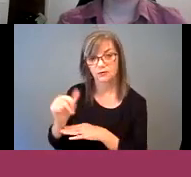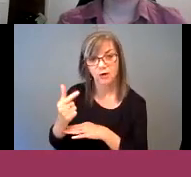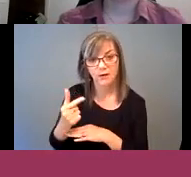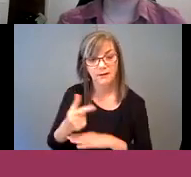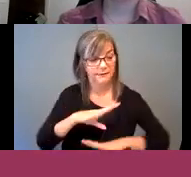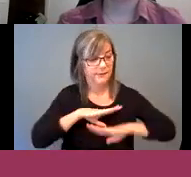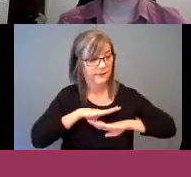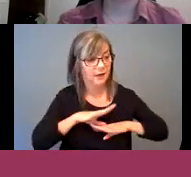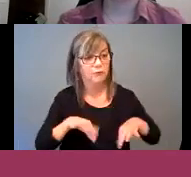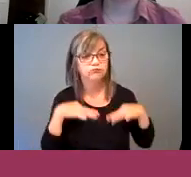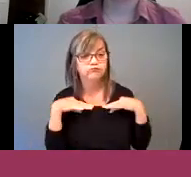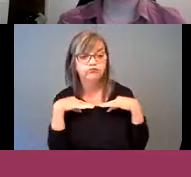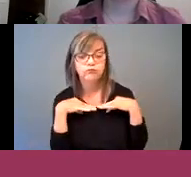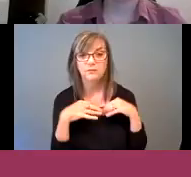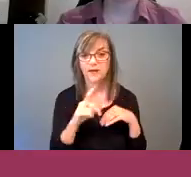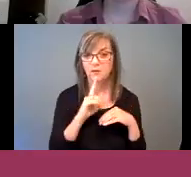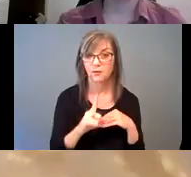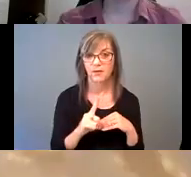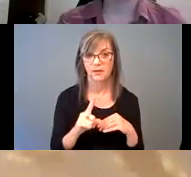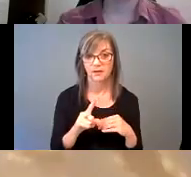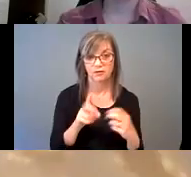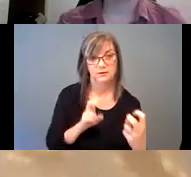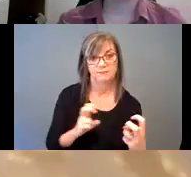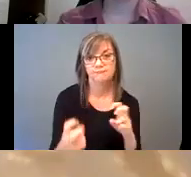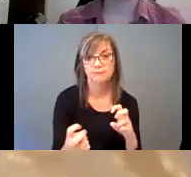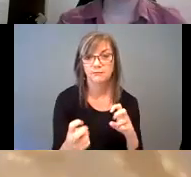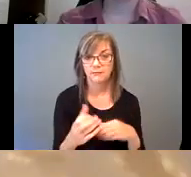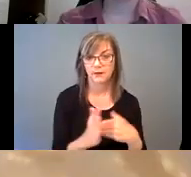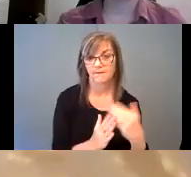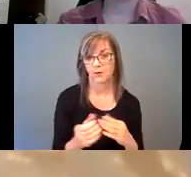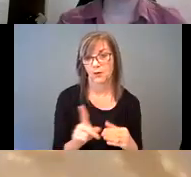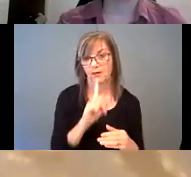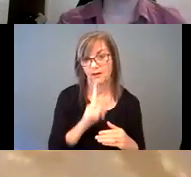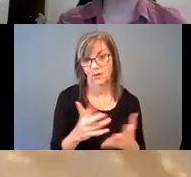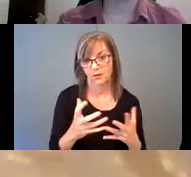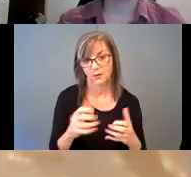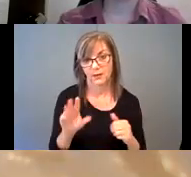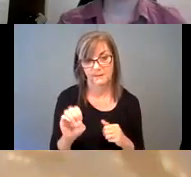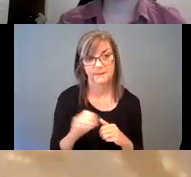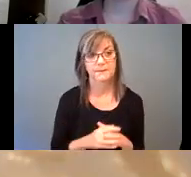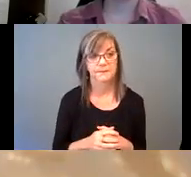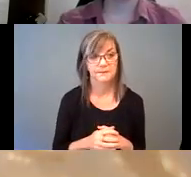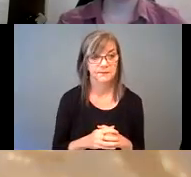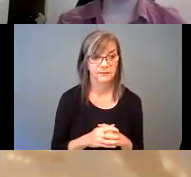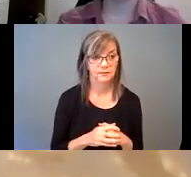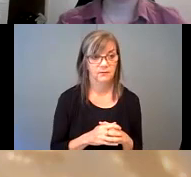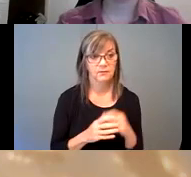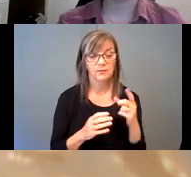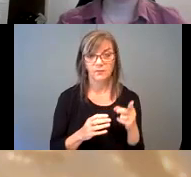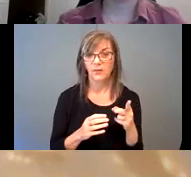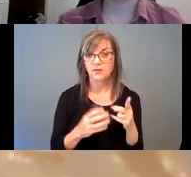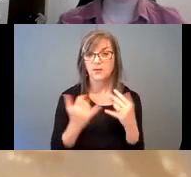to kind of just meet the survivor where they're at. So kind of underscoring this need